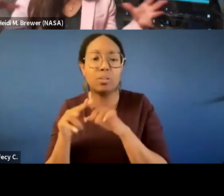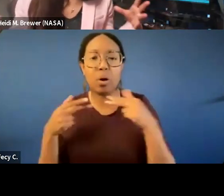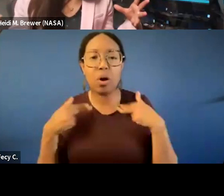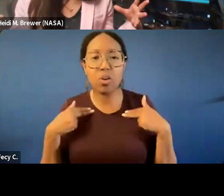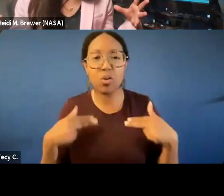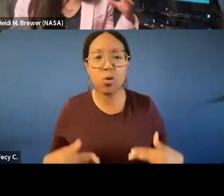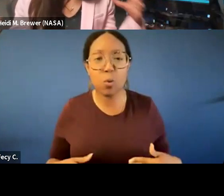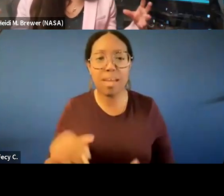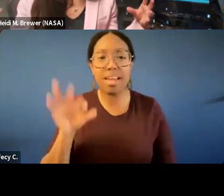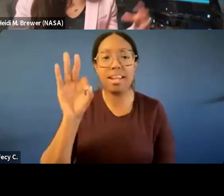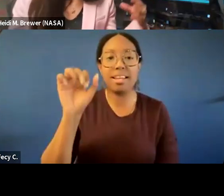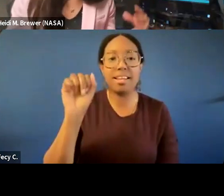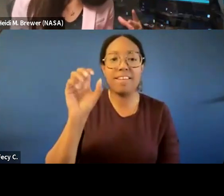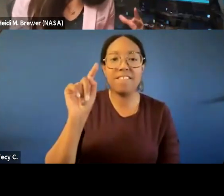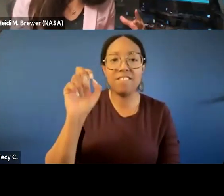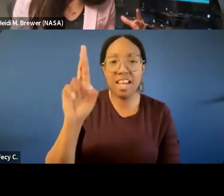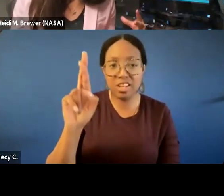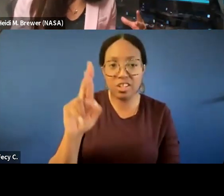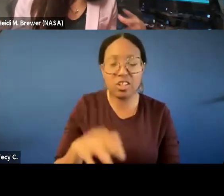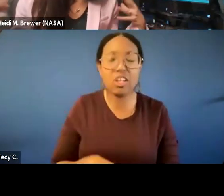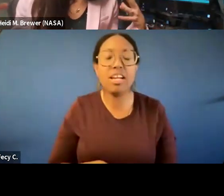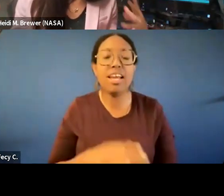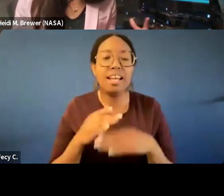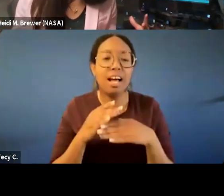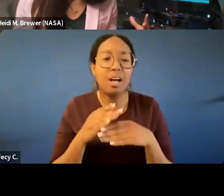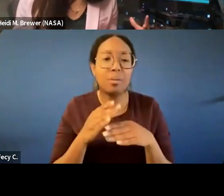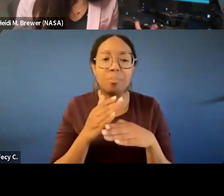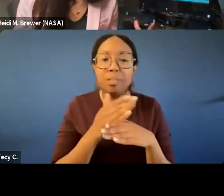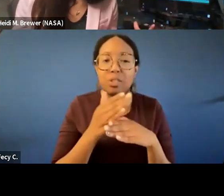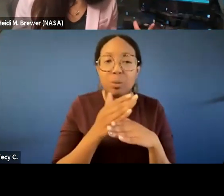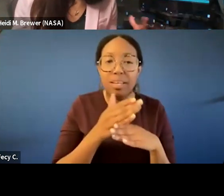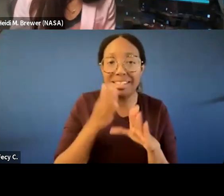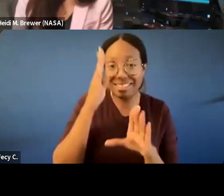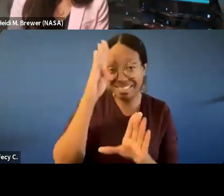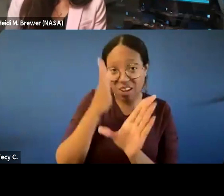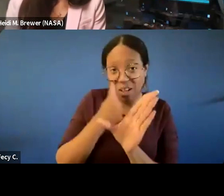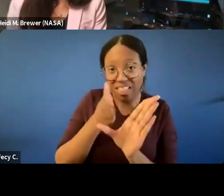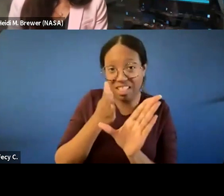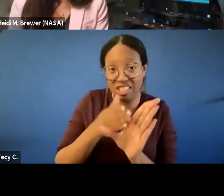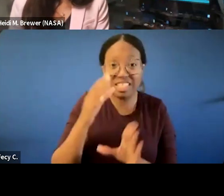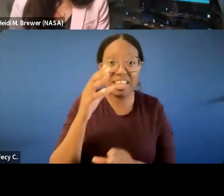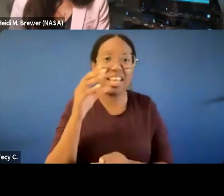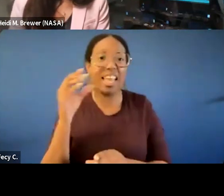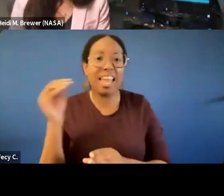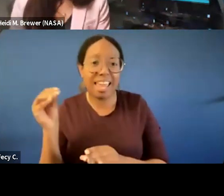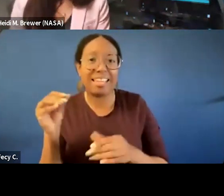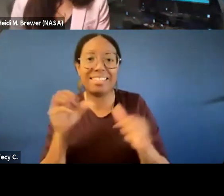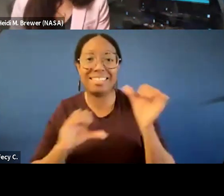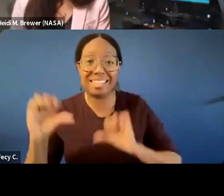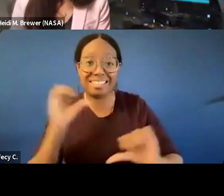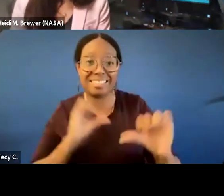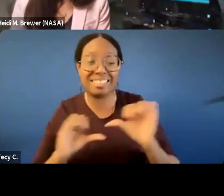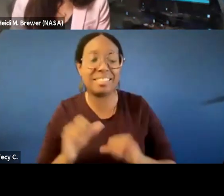the connection, I guess, between engineering and psychology and how we do decision making and work in teams. Great. Thank you,